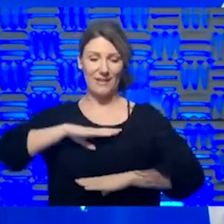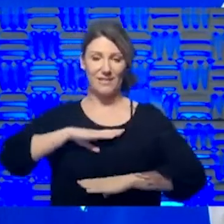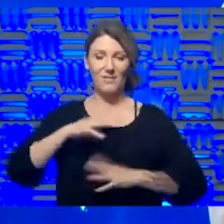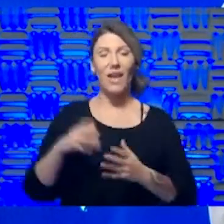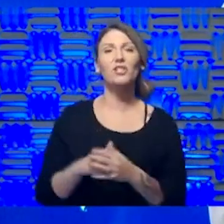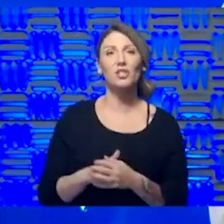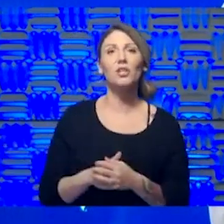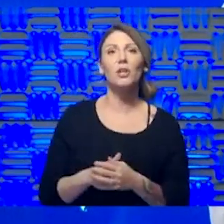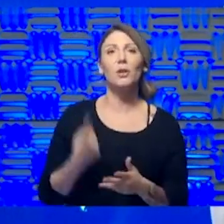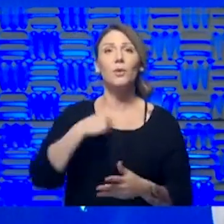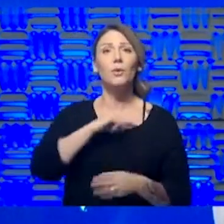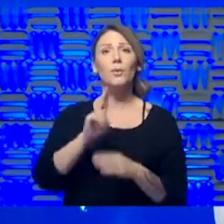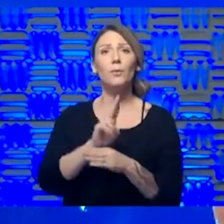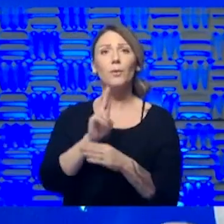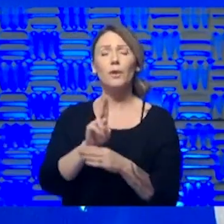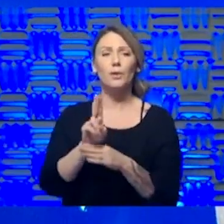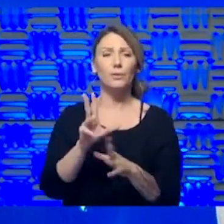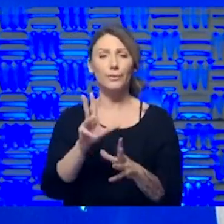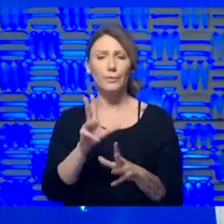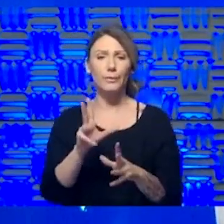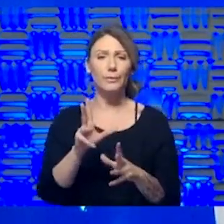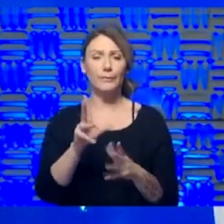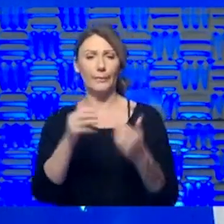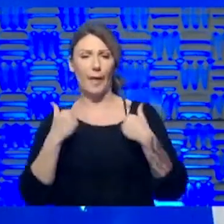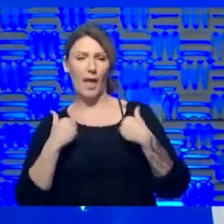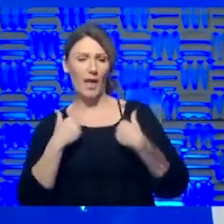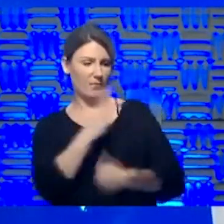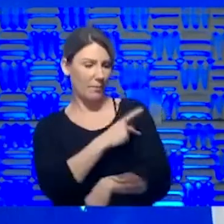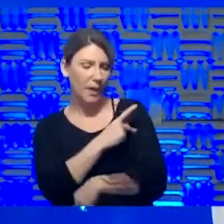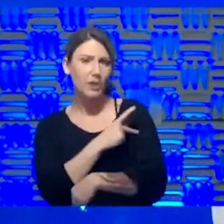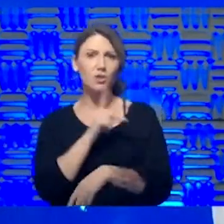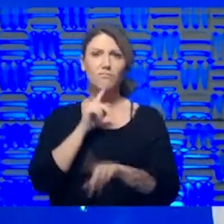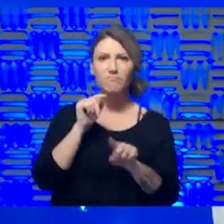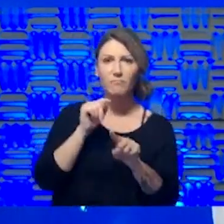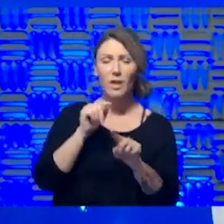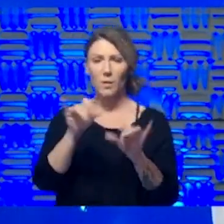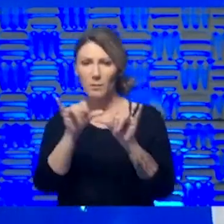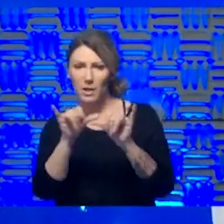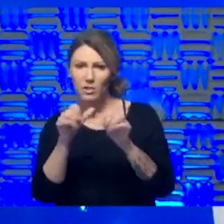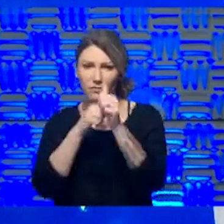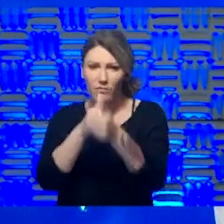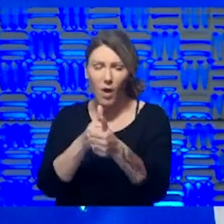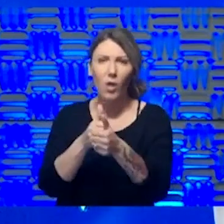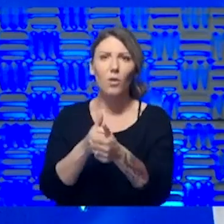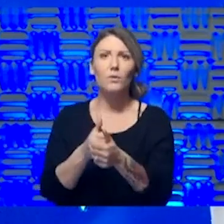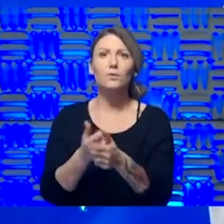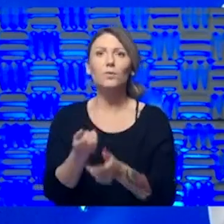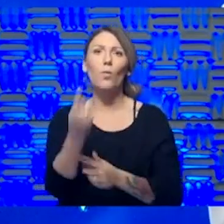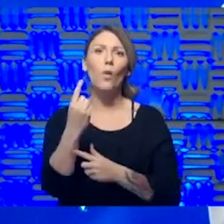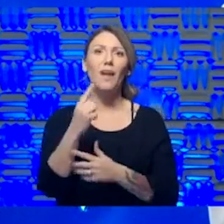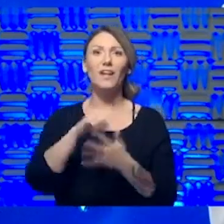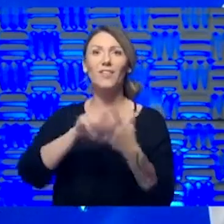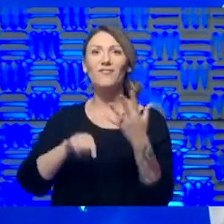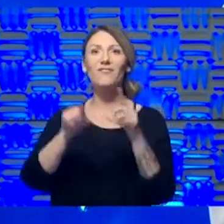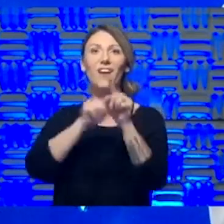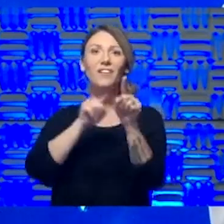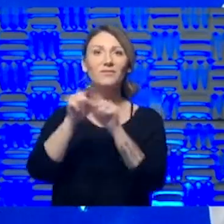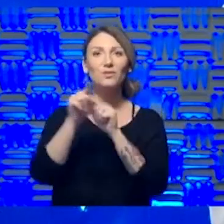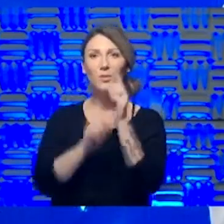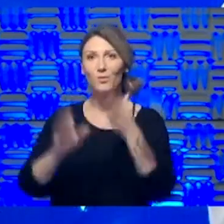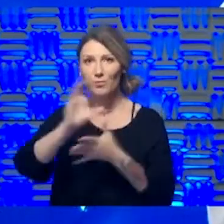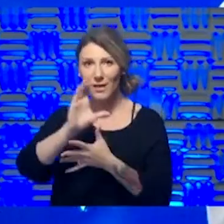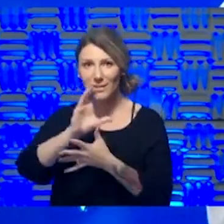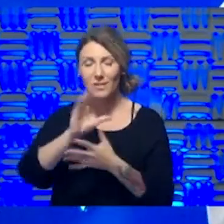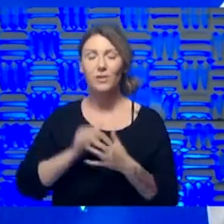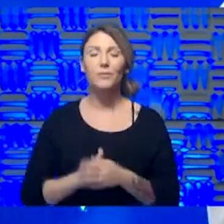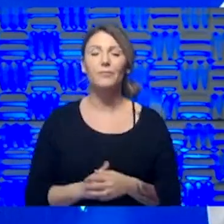and you get your patient satisfaction. We get it on a regular basis, and we measure it and follow it very closely. It's one of our 5-star performance criteria.